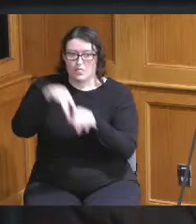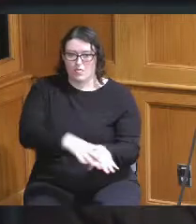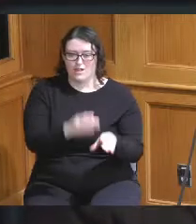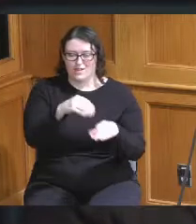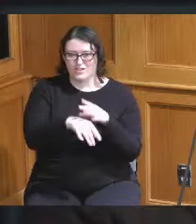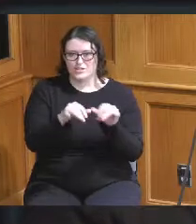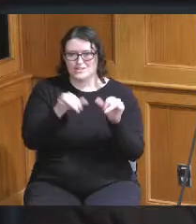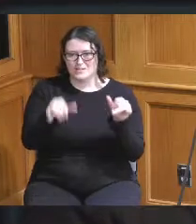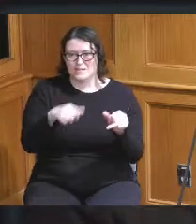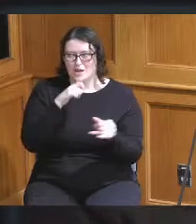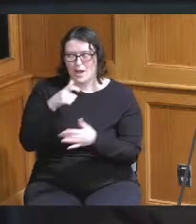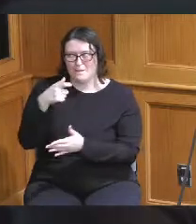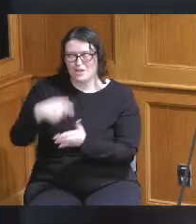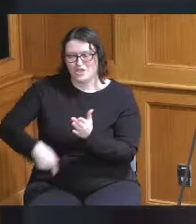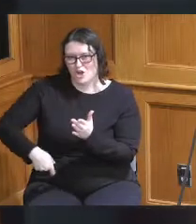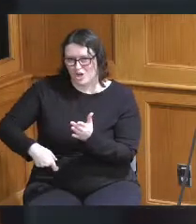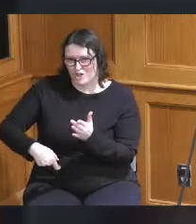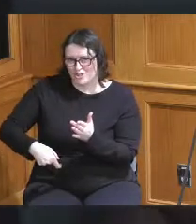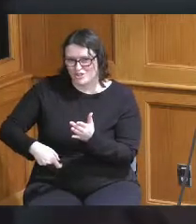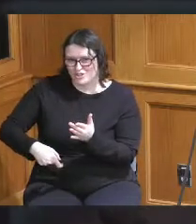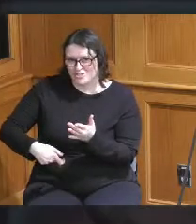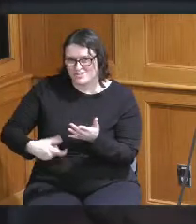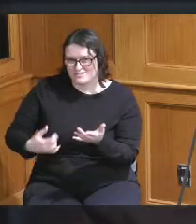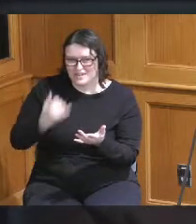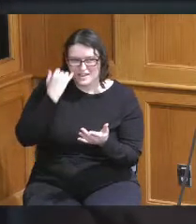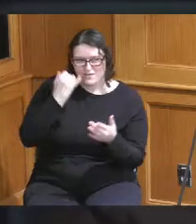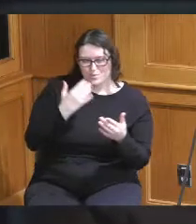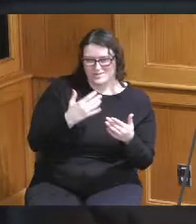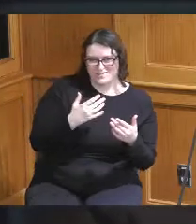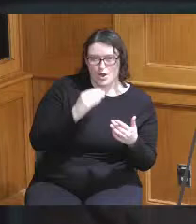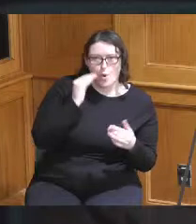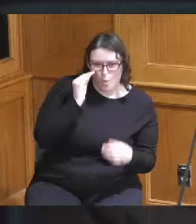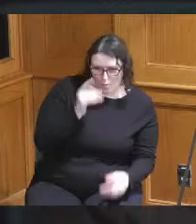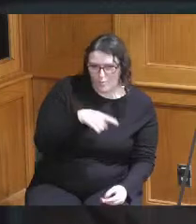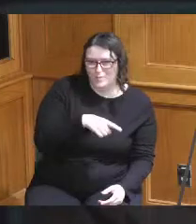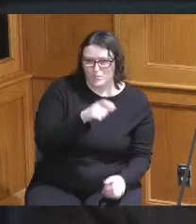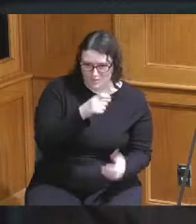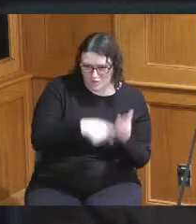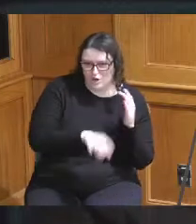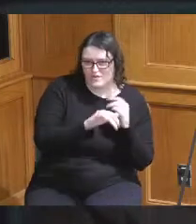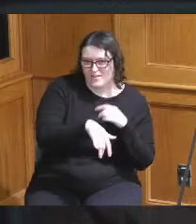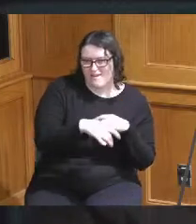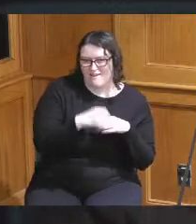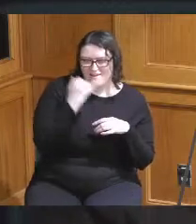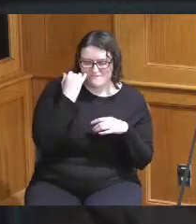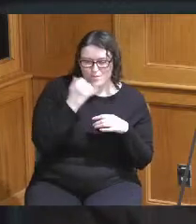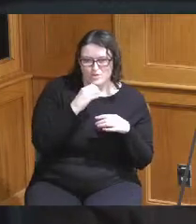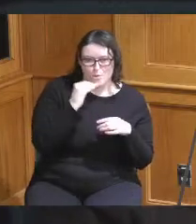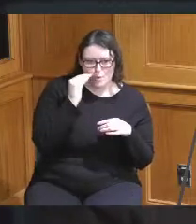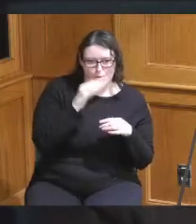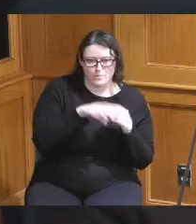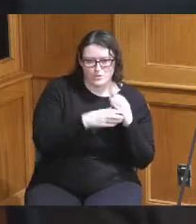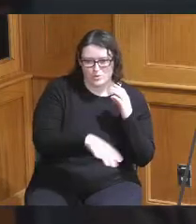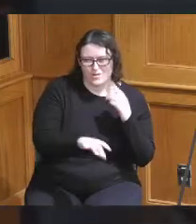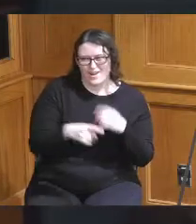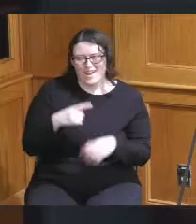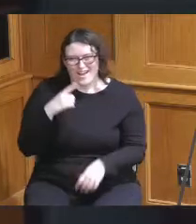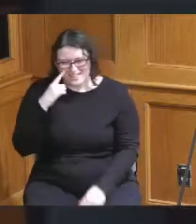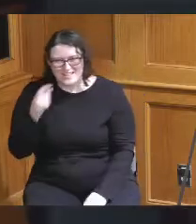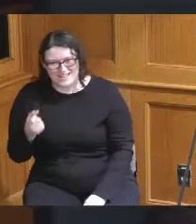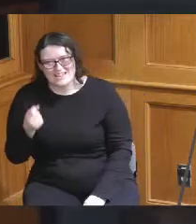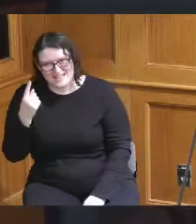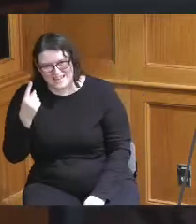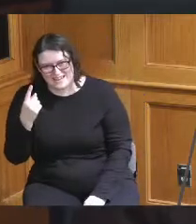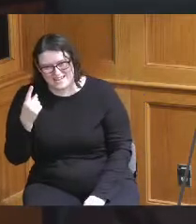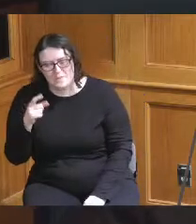that, as they would otherwise if it was a residential, sewer system, I think they get that. It's just a matter